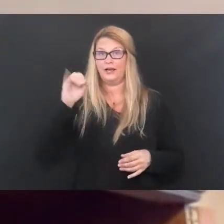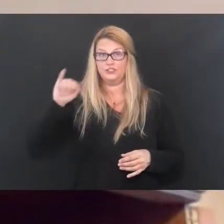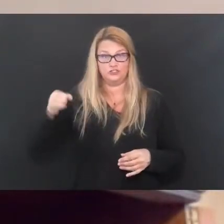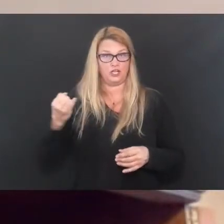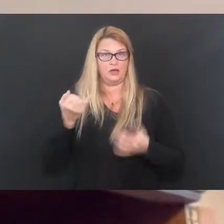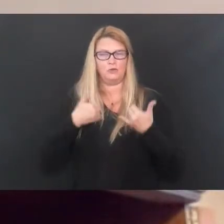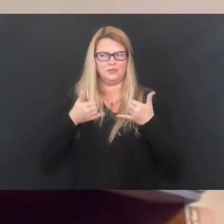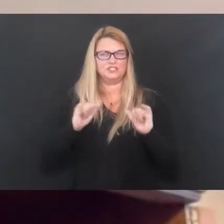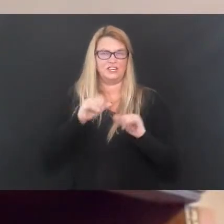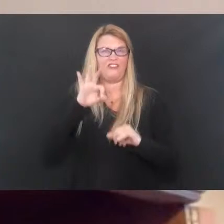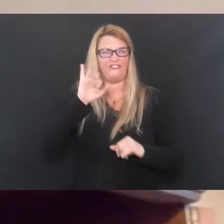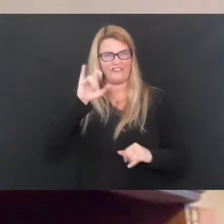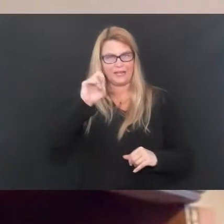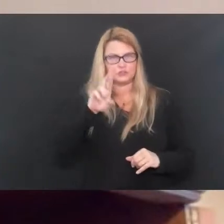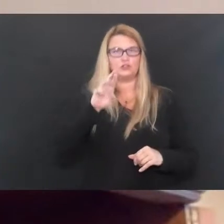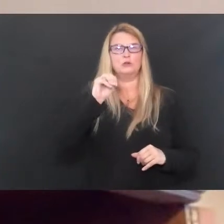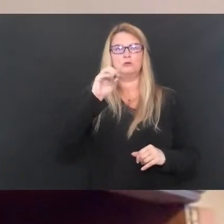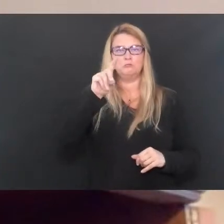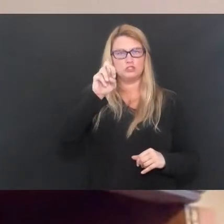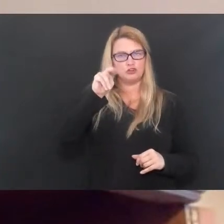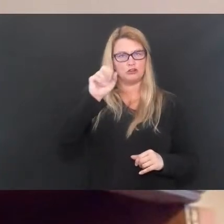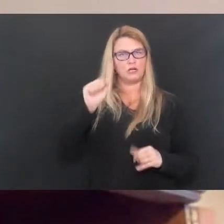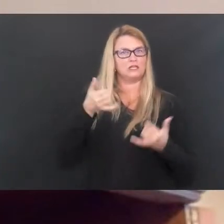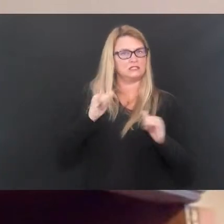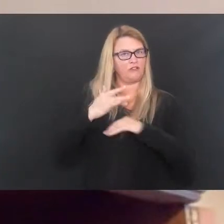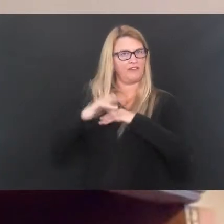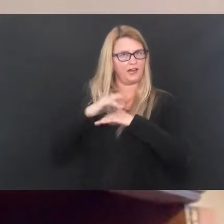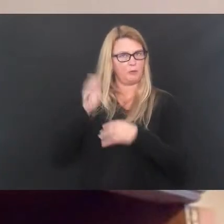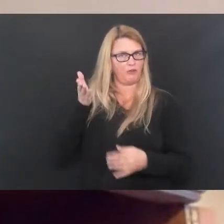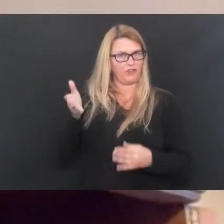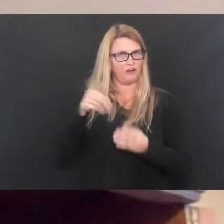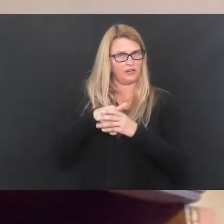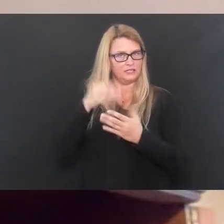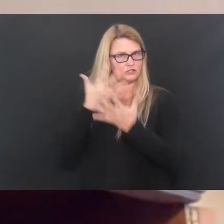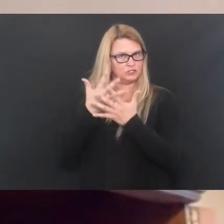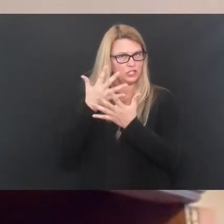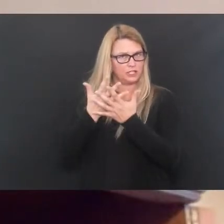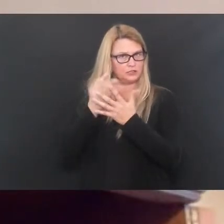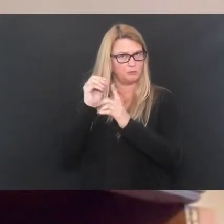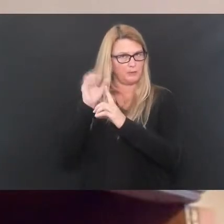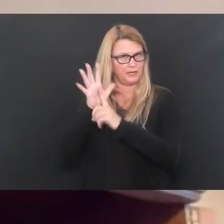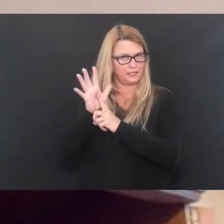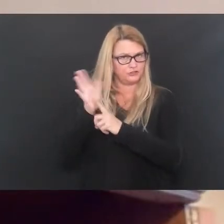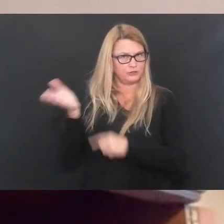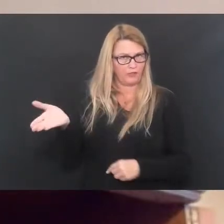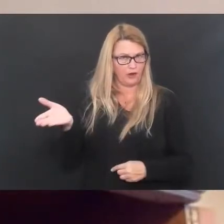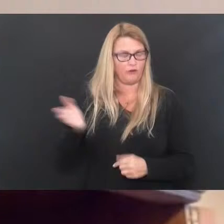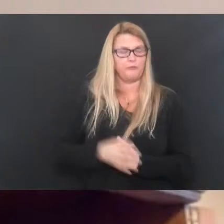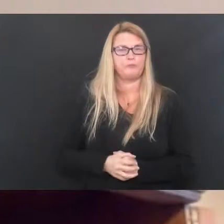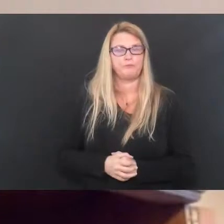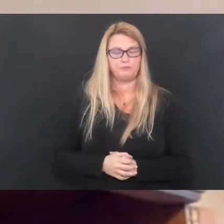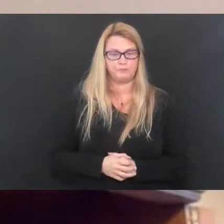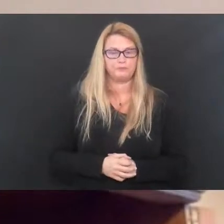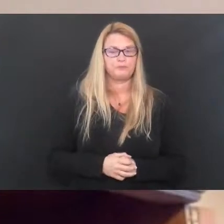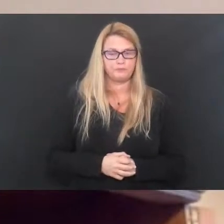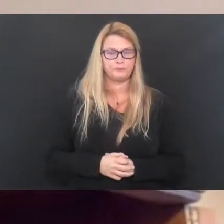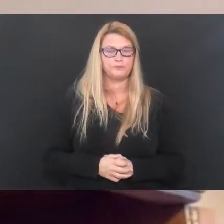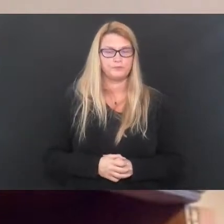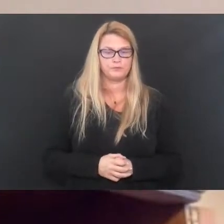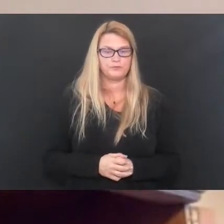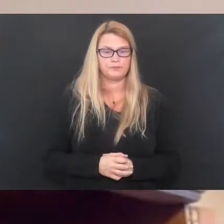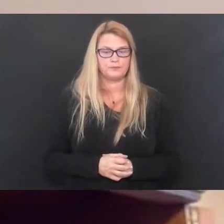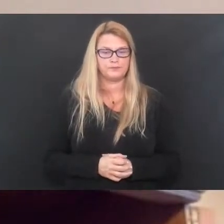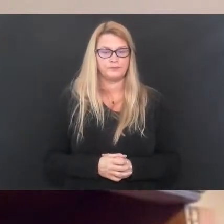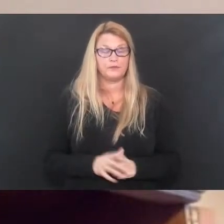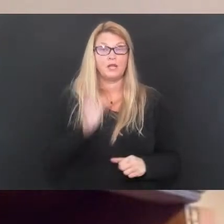making Pfizer and Moderna vaccines available to prison population. And we